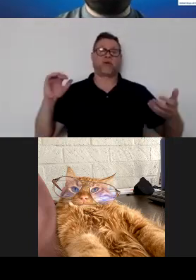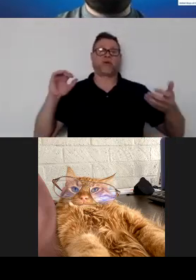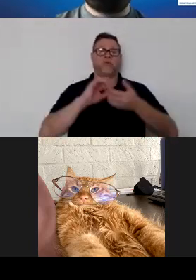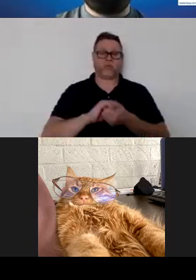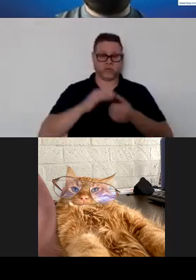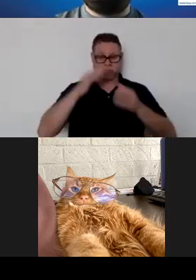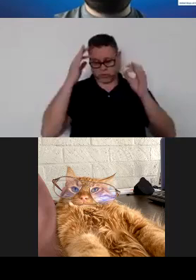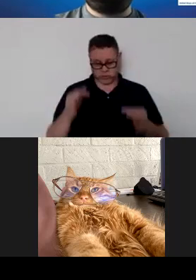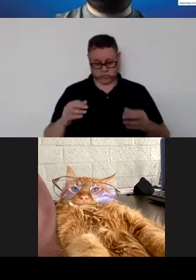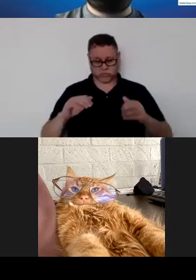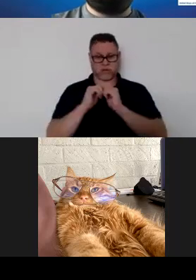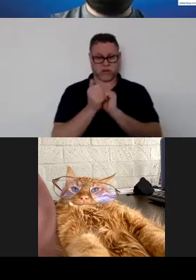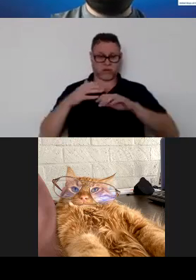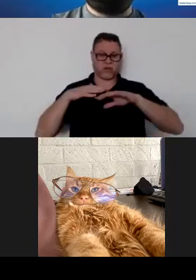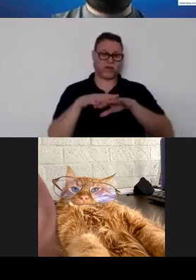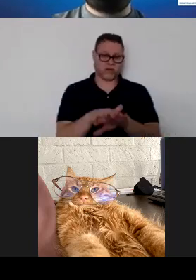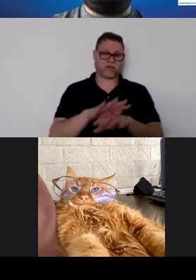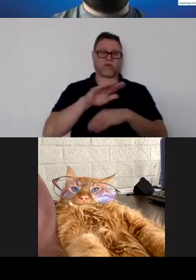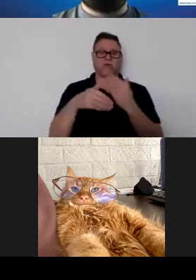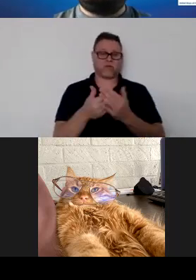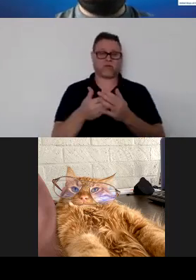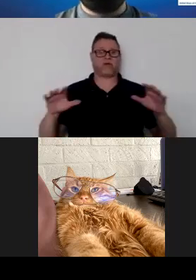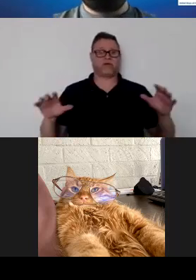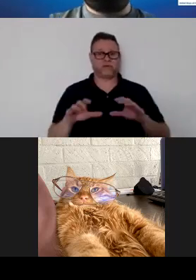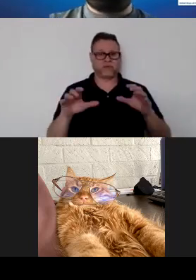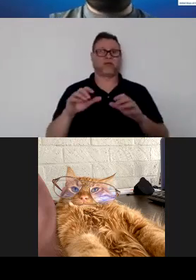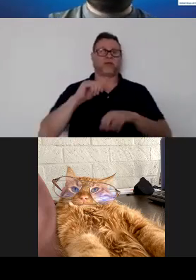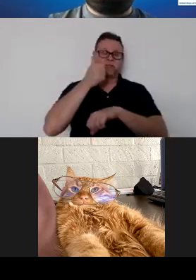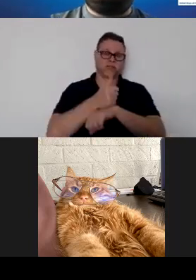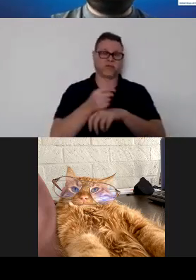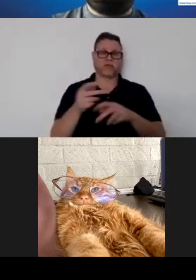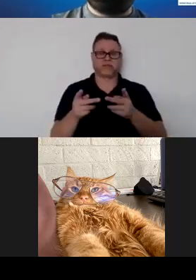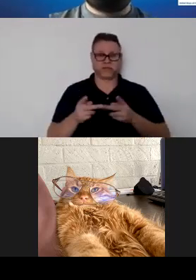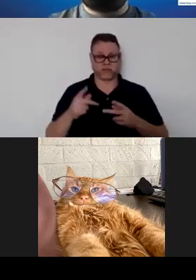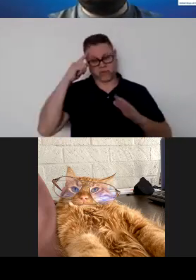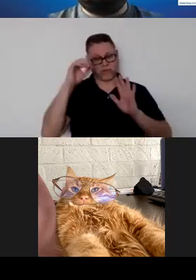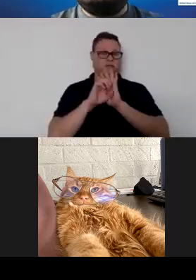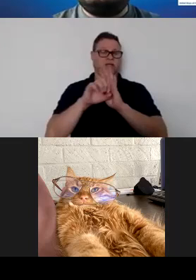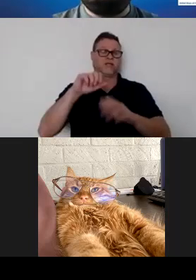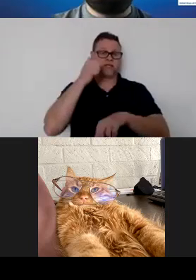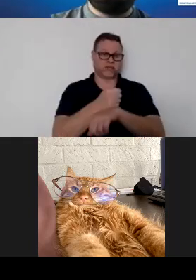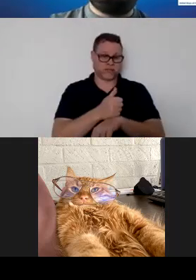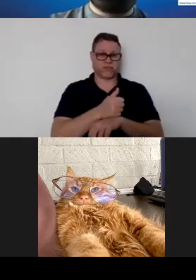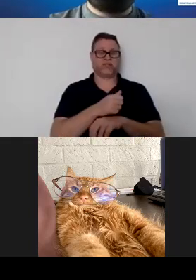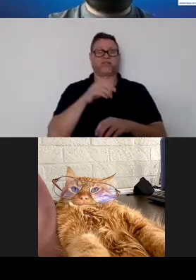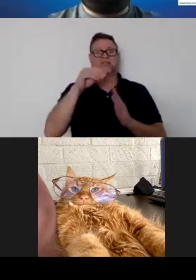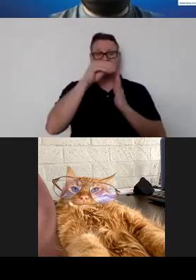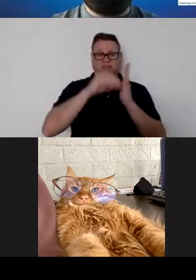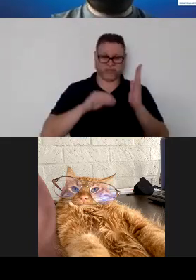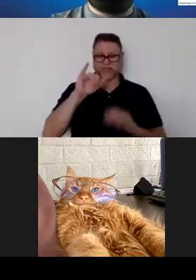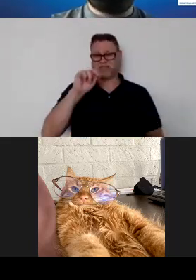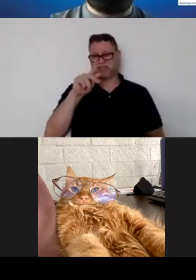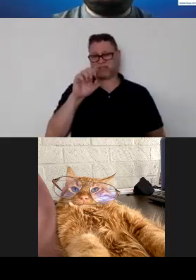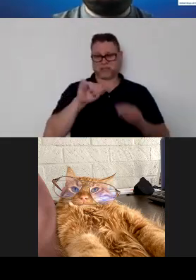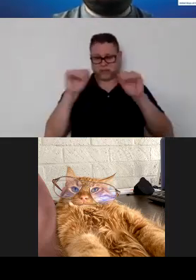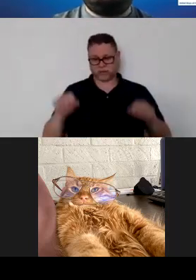to integrate and coordinate activities of all partners at the established site. For example, establishing intake systems, managing